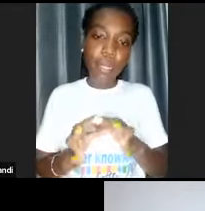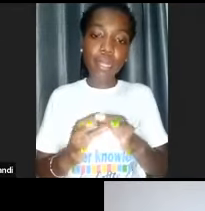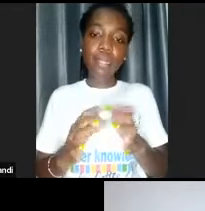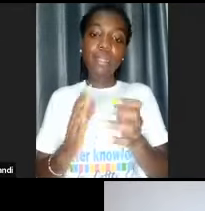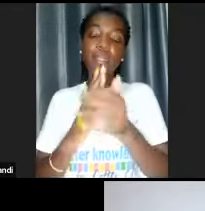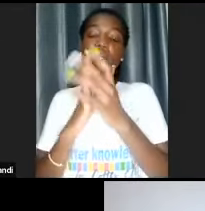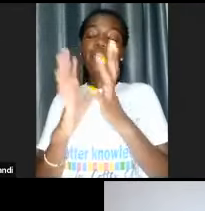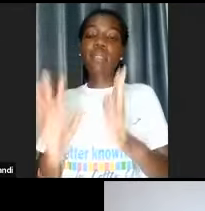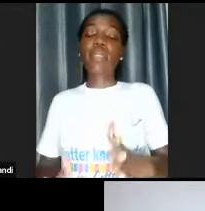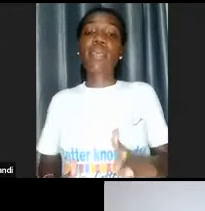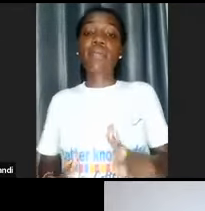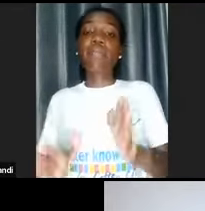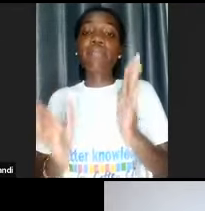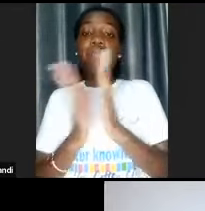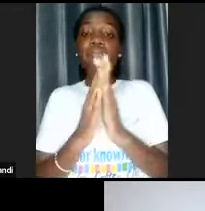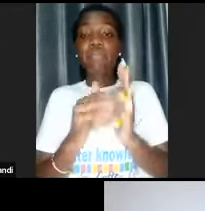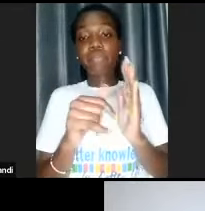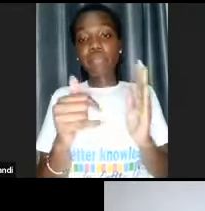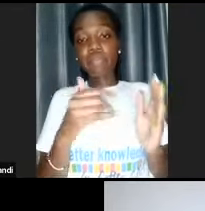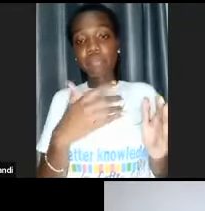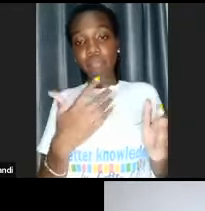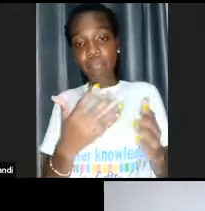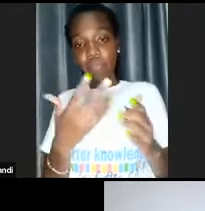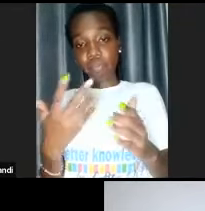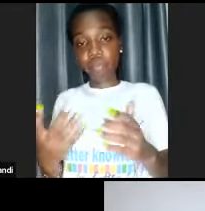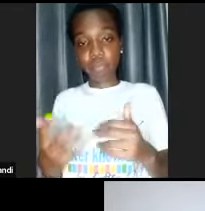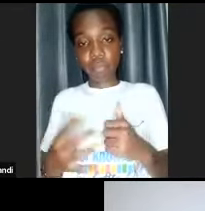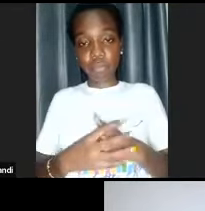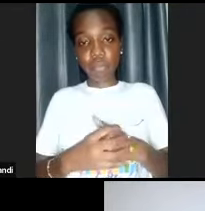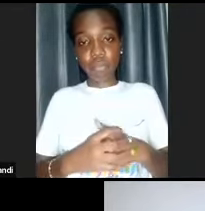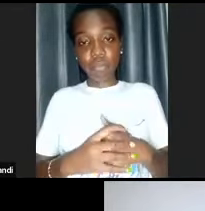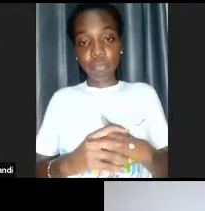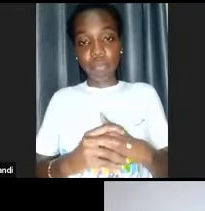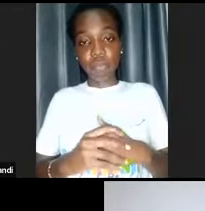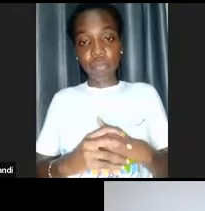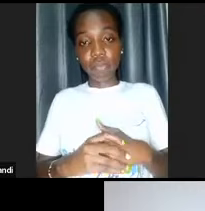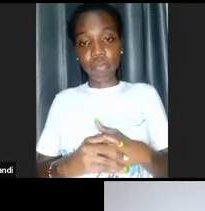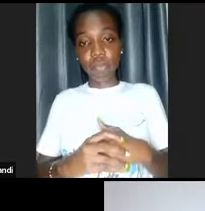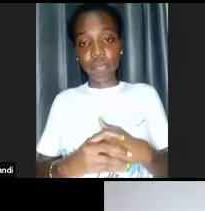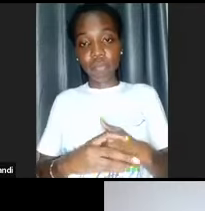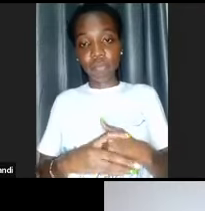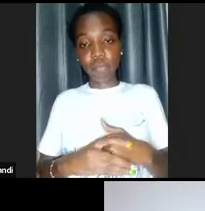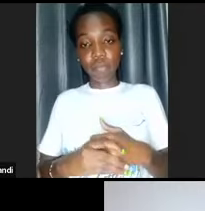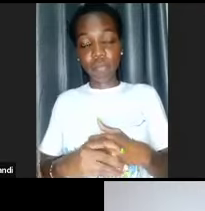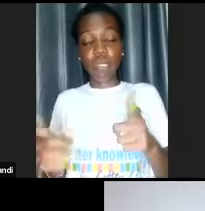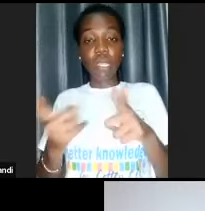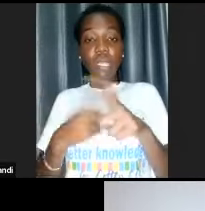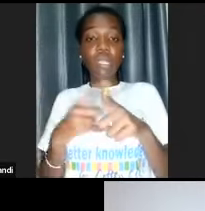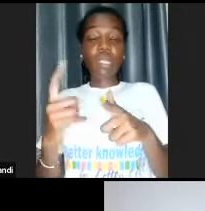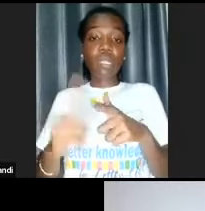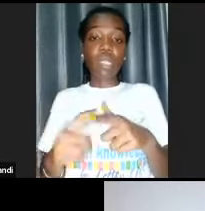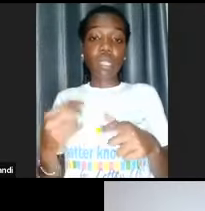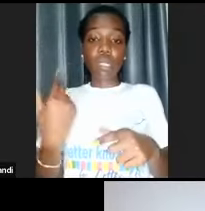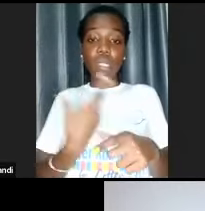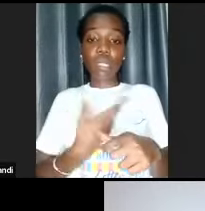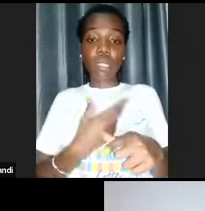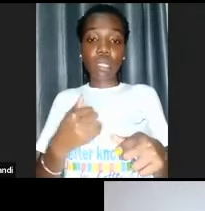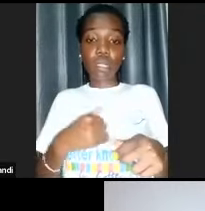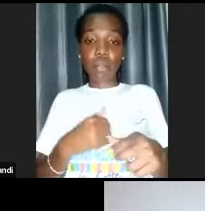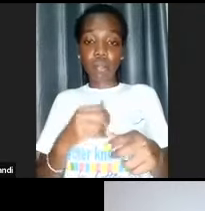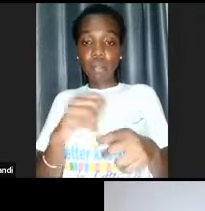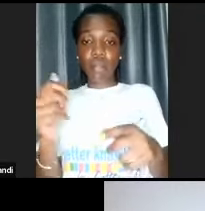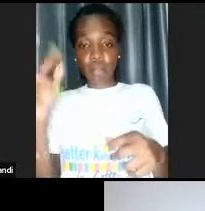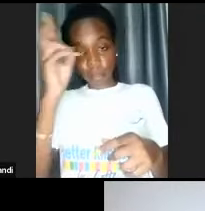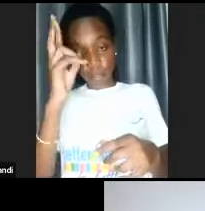also handle, mostly especially when engaging organizations. And then we also have a Purpose Leadership Summit, which maybe